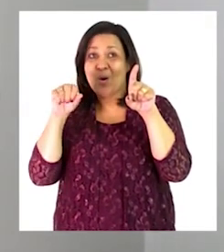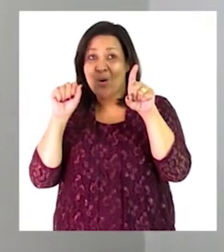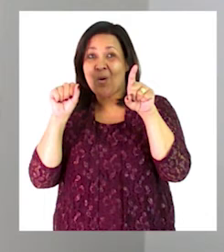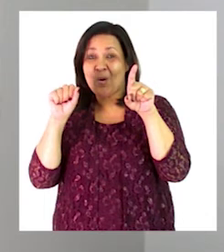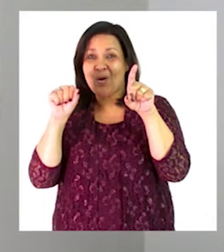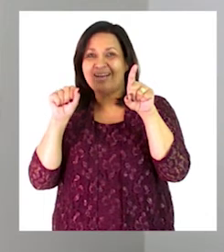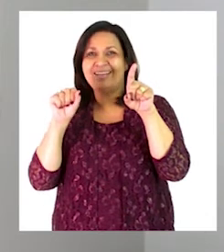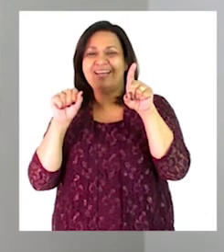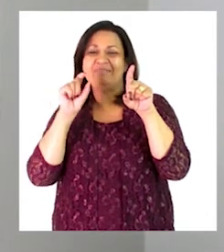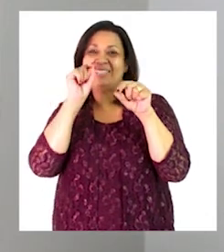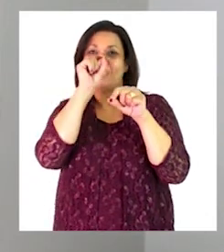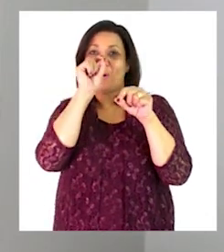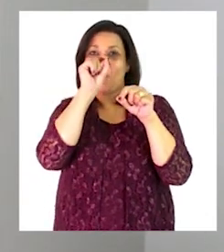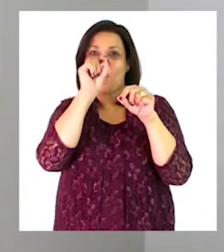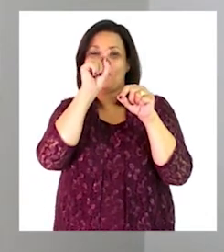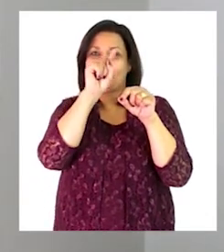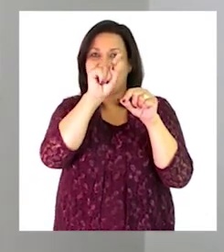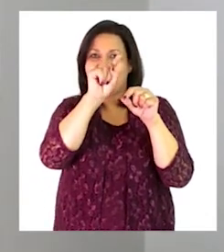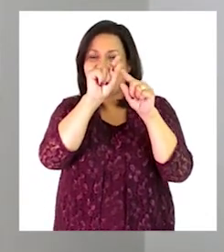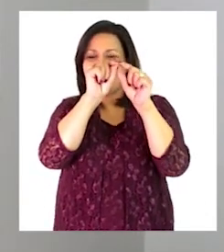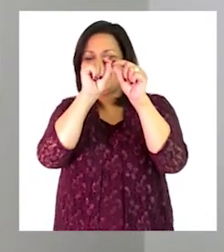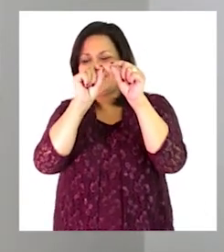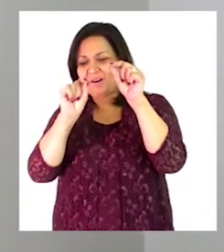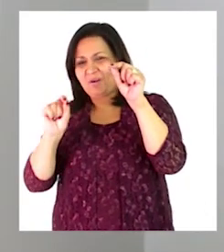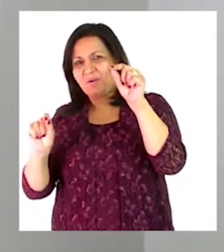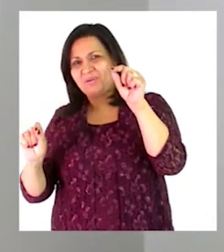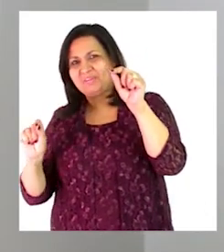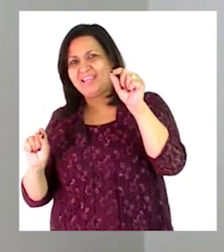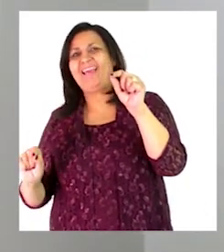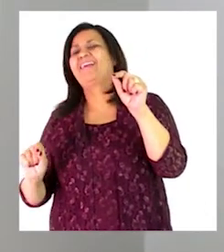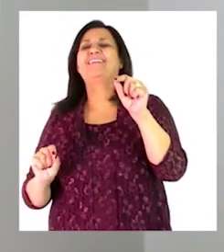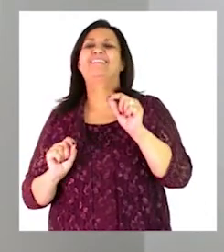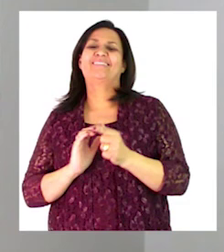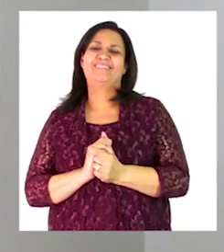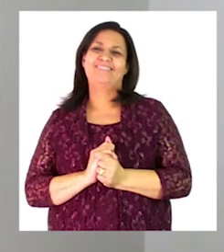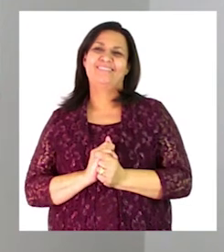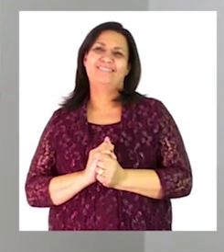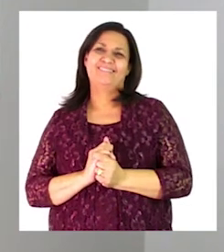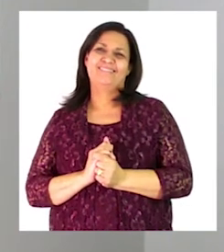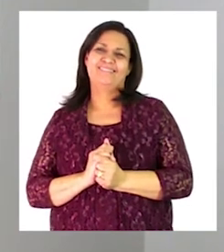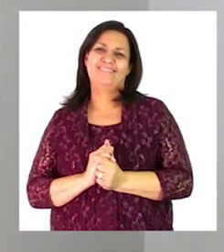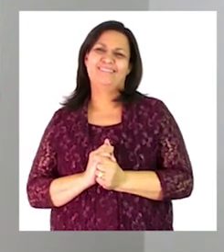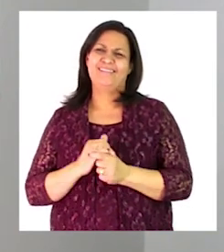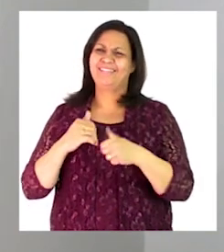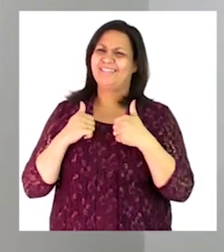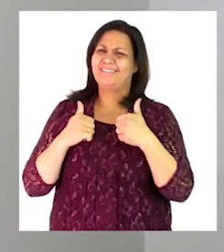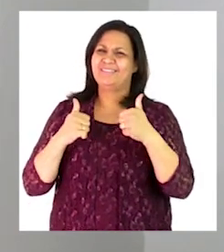all you need to do, you draw a line from the dot of these